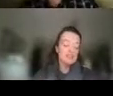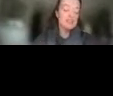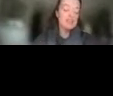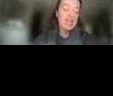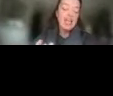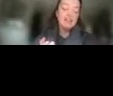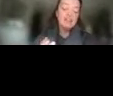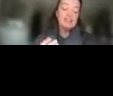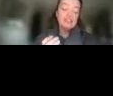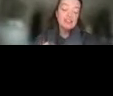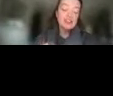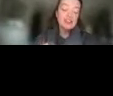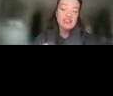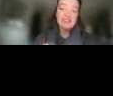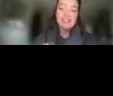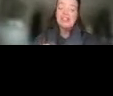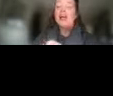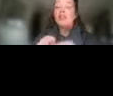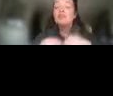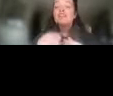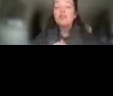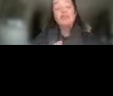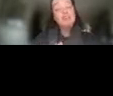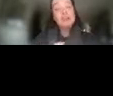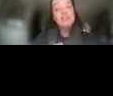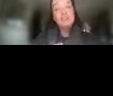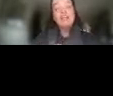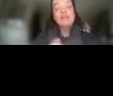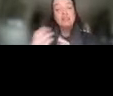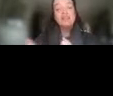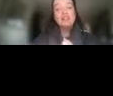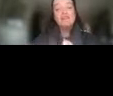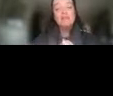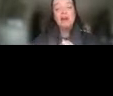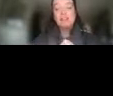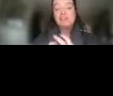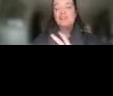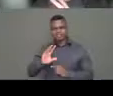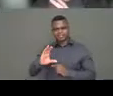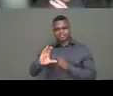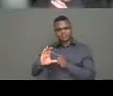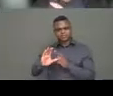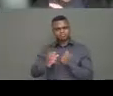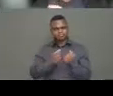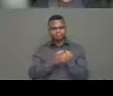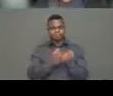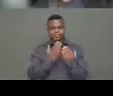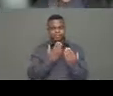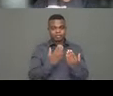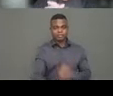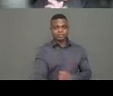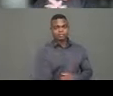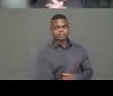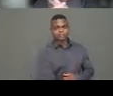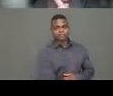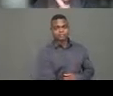CHS and for us to get verified. The reason we really want to do that, mean, there are very positive soundings from the donors, etc.